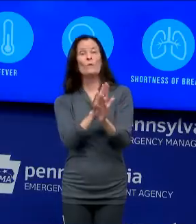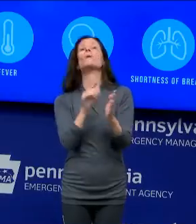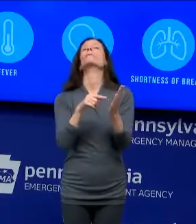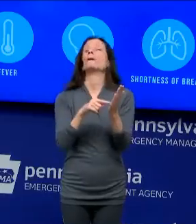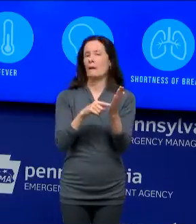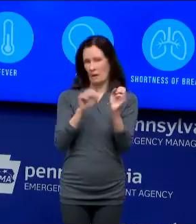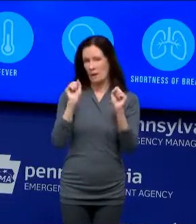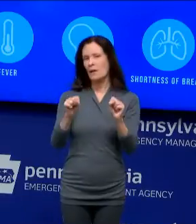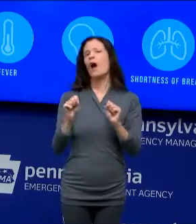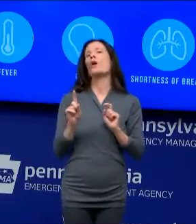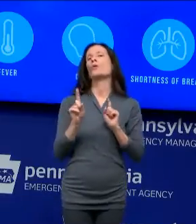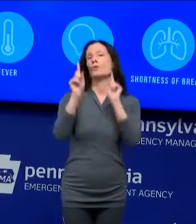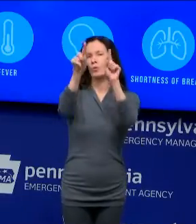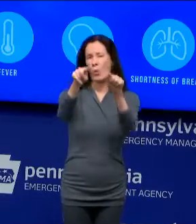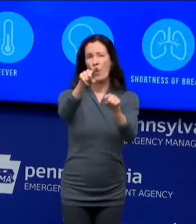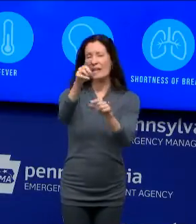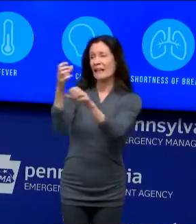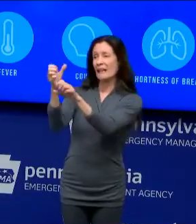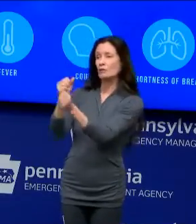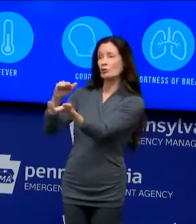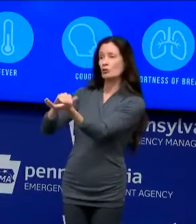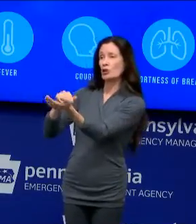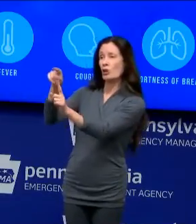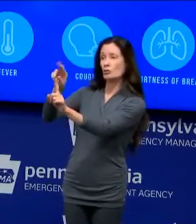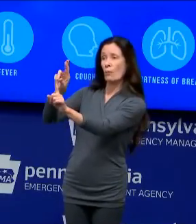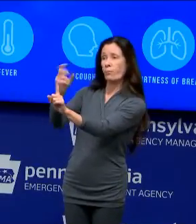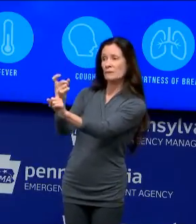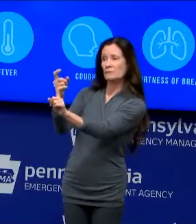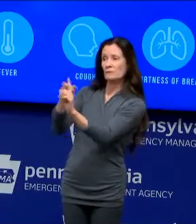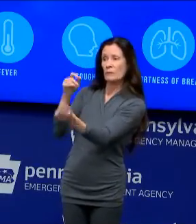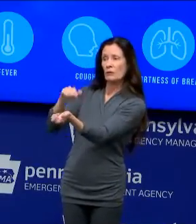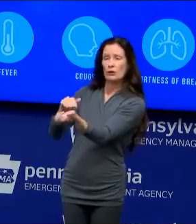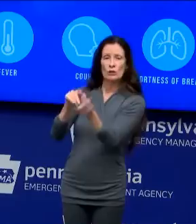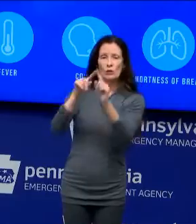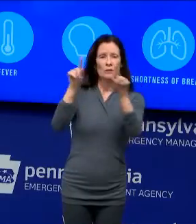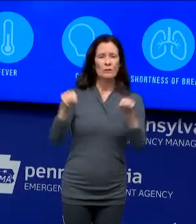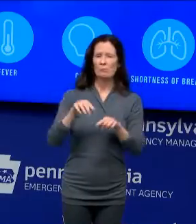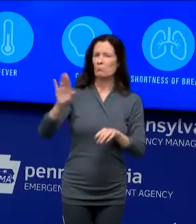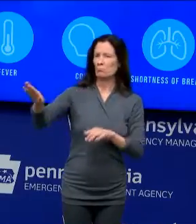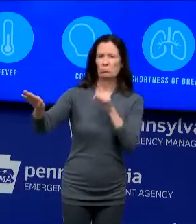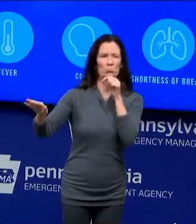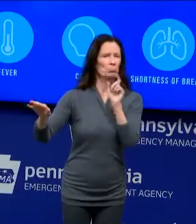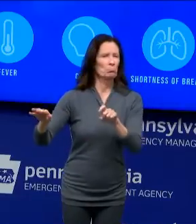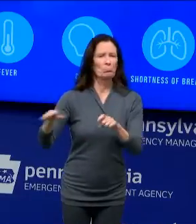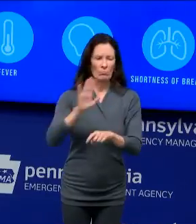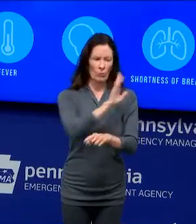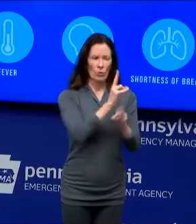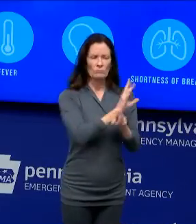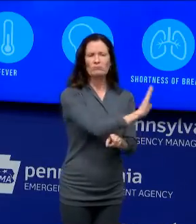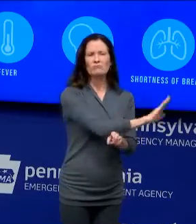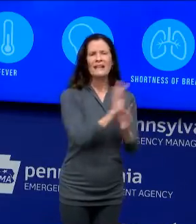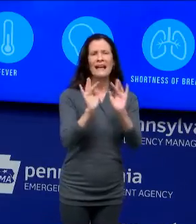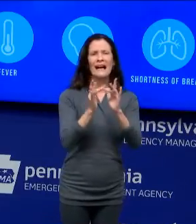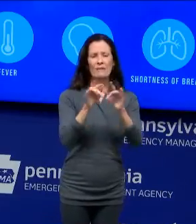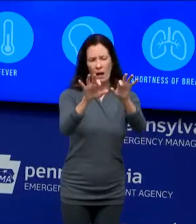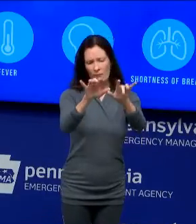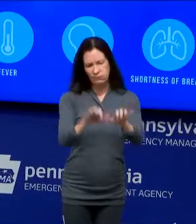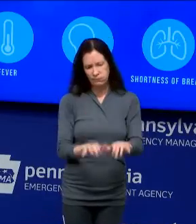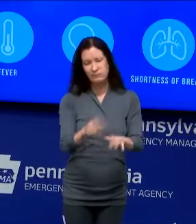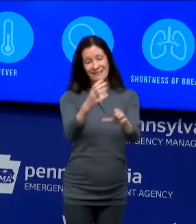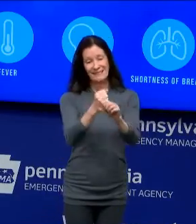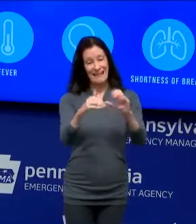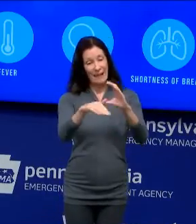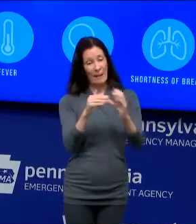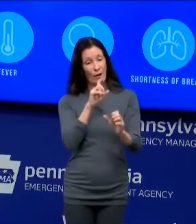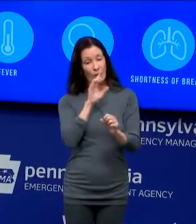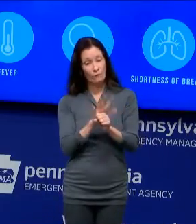provider to have the test. That's the nature of how we do things at these mass testing sites. From the Citizen's Voice also, will there be any